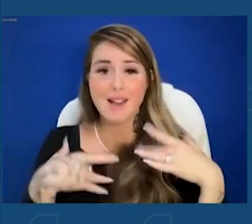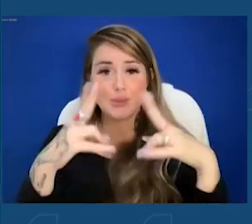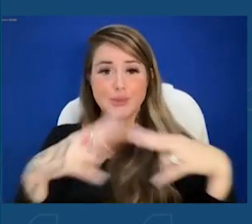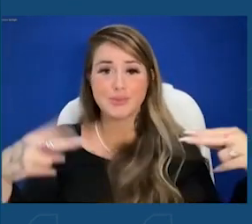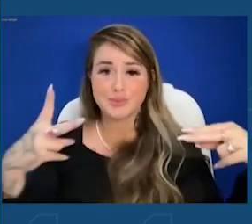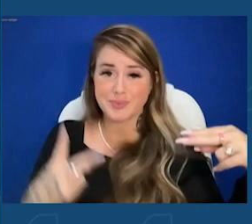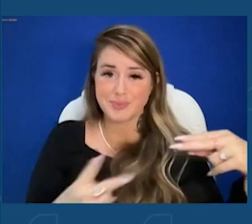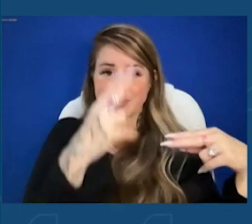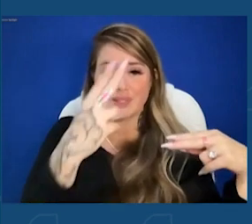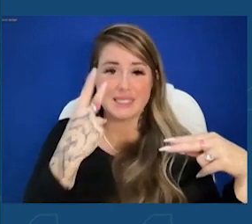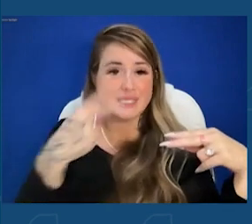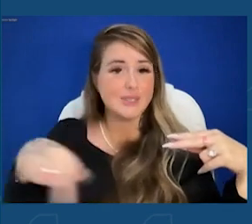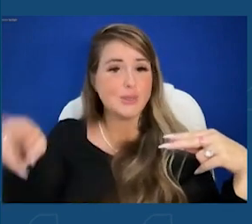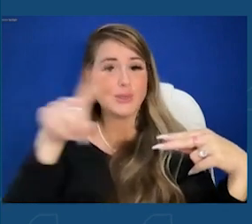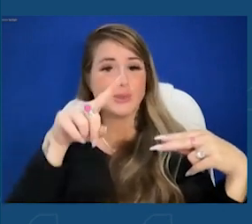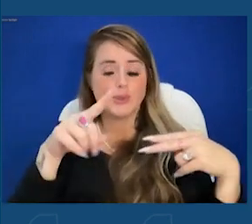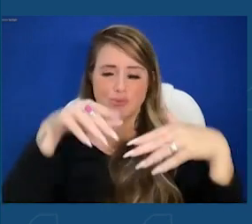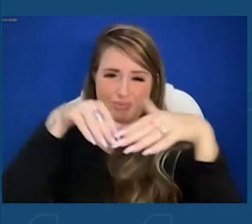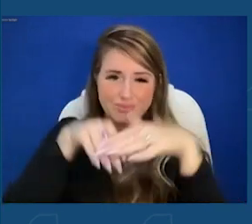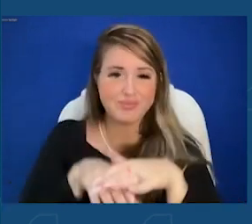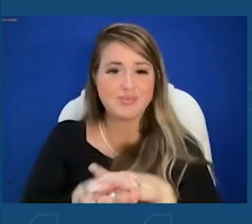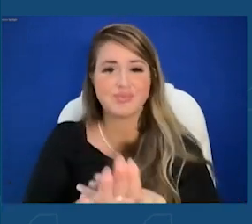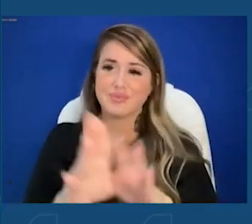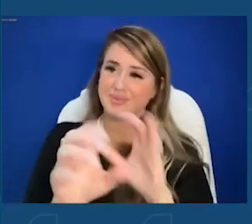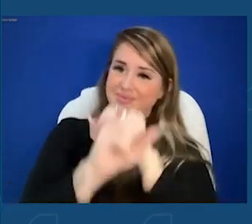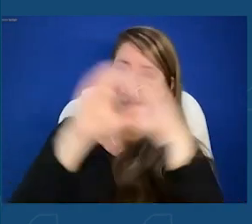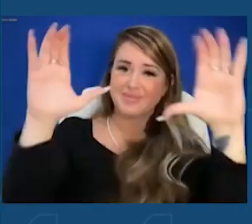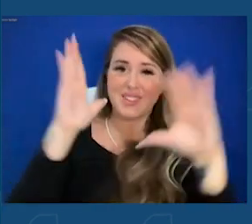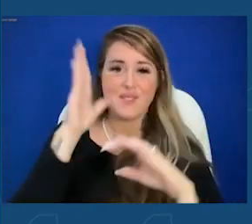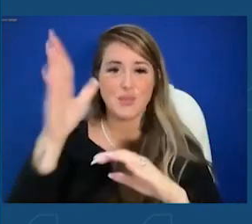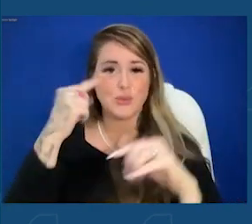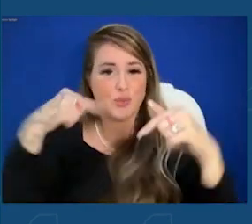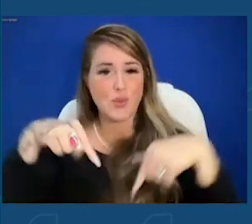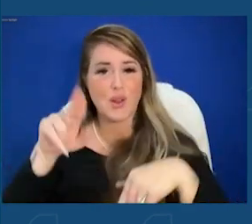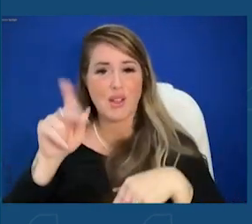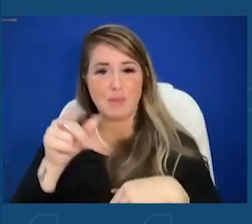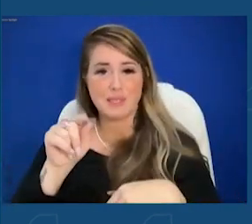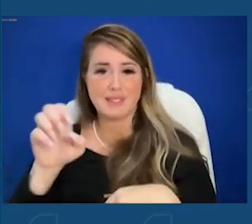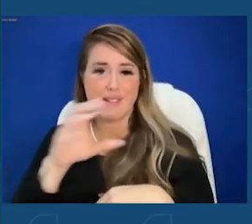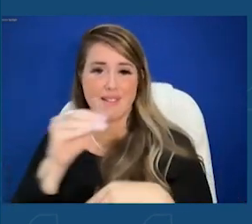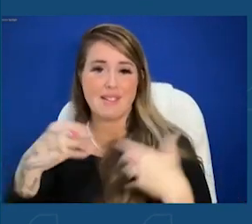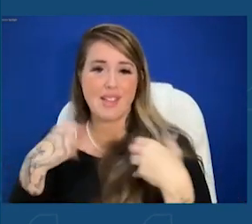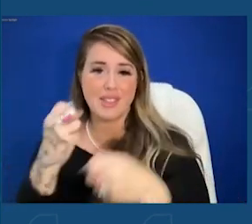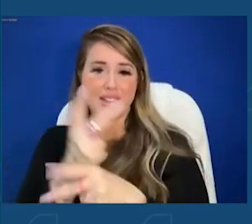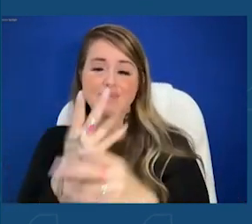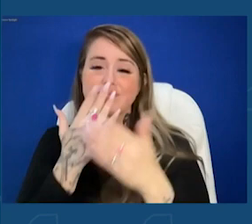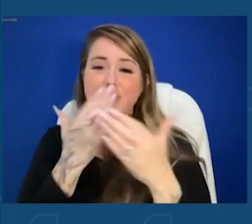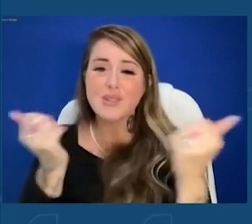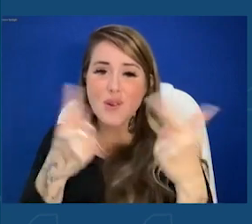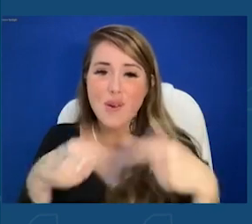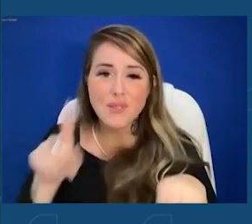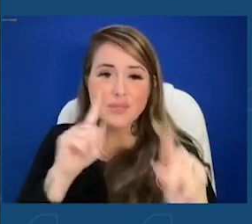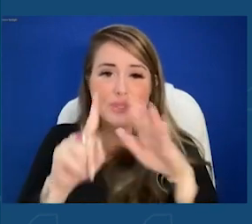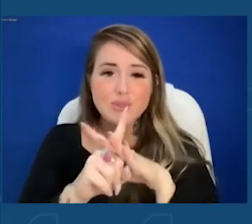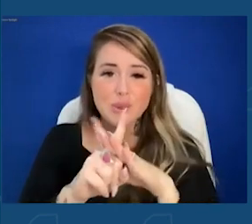you walk into the future of Upstate and the future of healthcare. Thank you all for being here. Thank